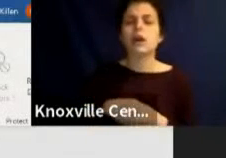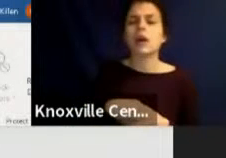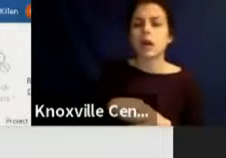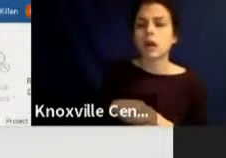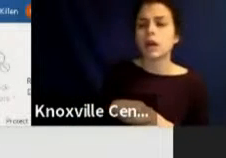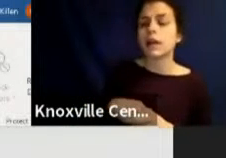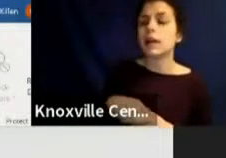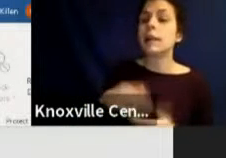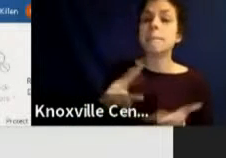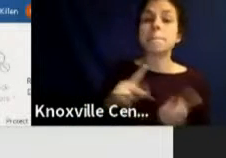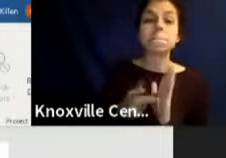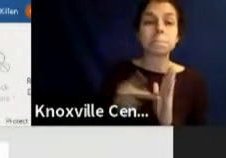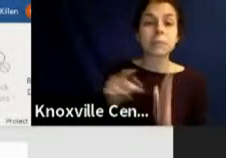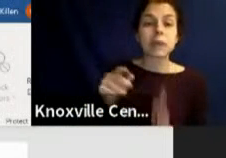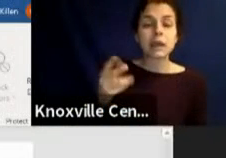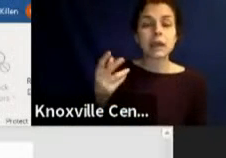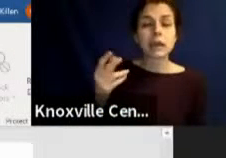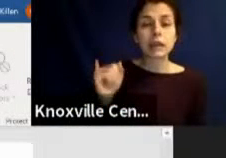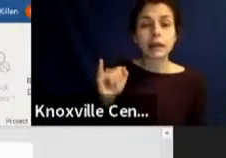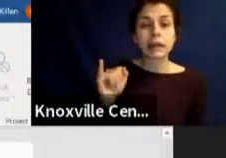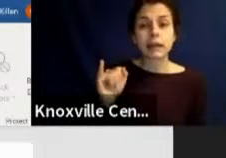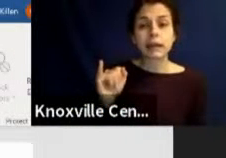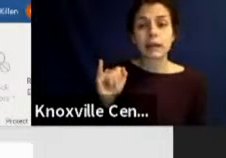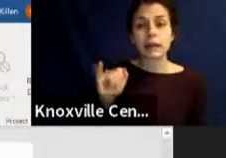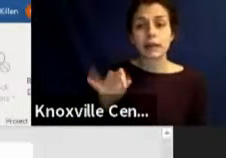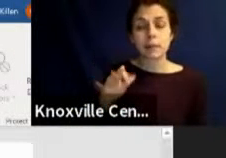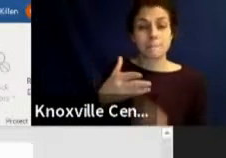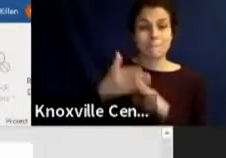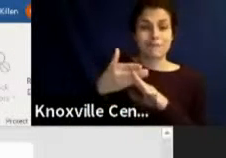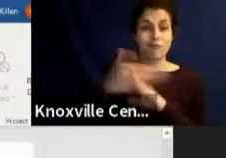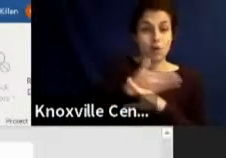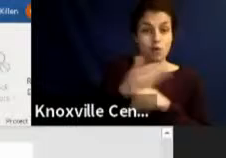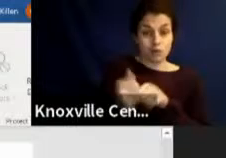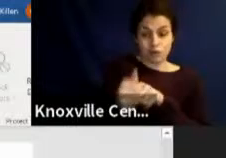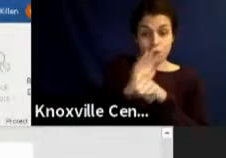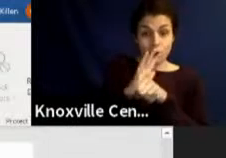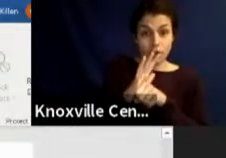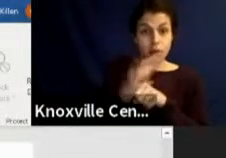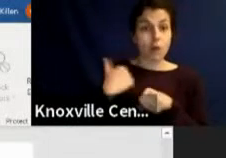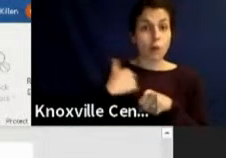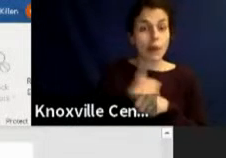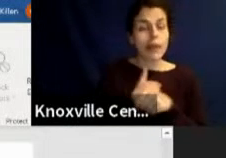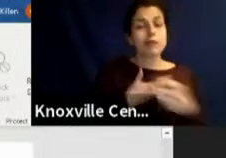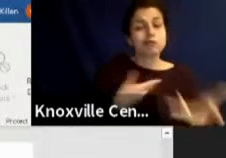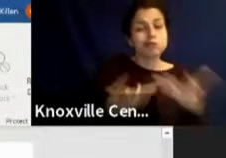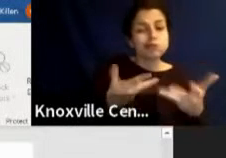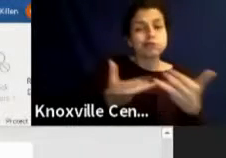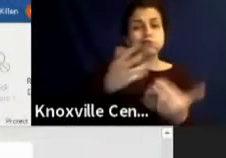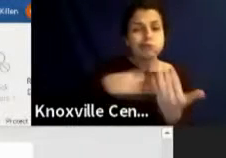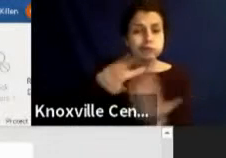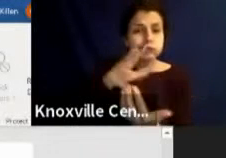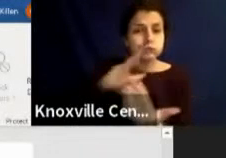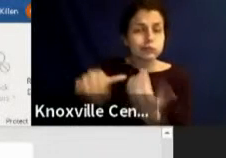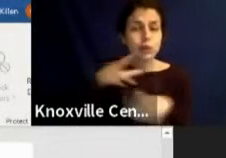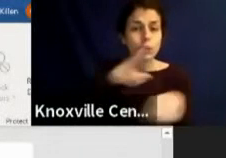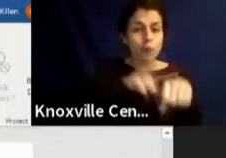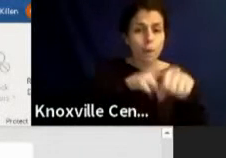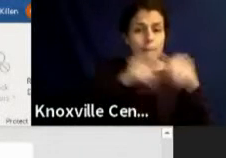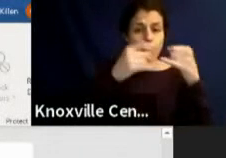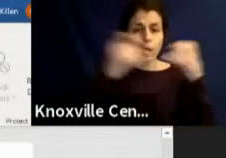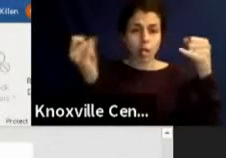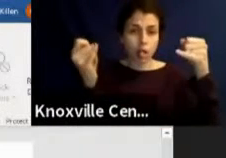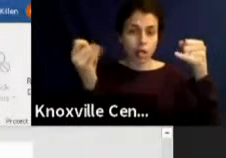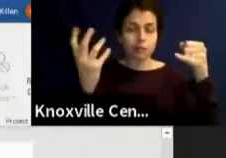it's a number, I guess, that they have where it was pre-COVID of how we interacted. And I don't know how the state, that's on the